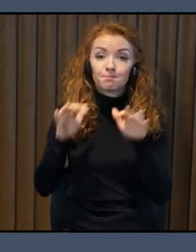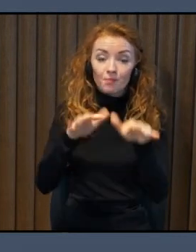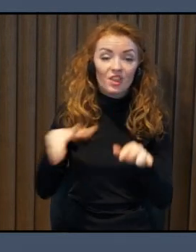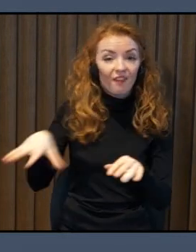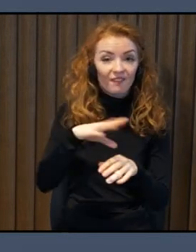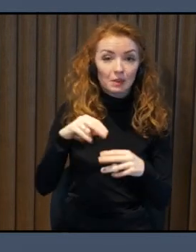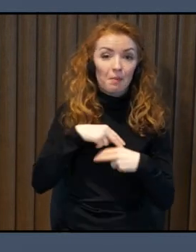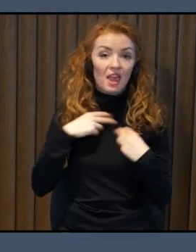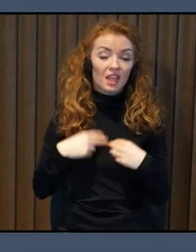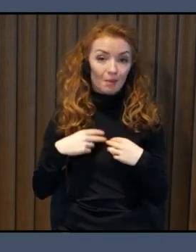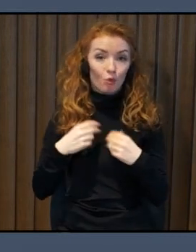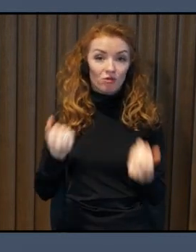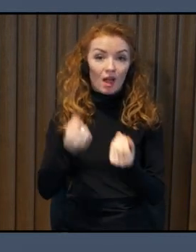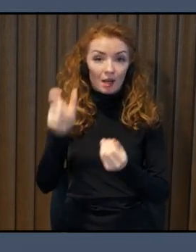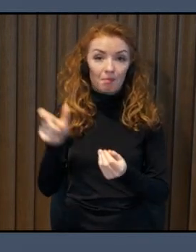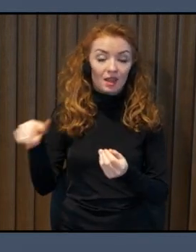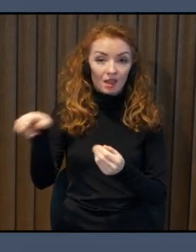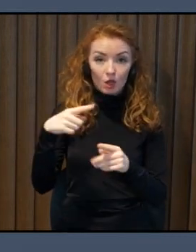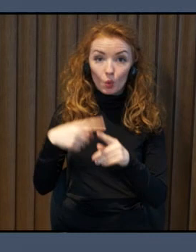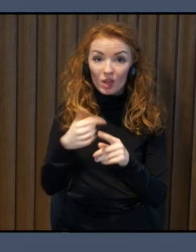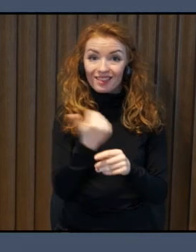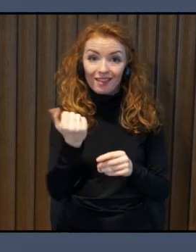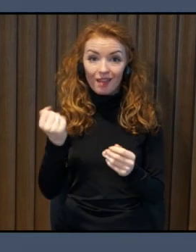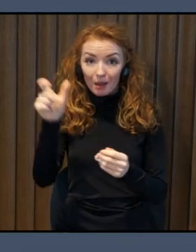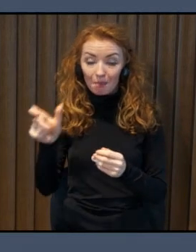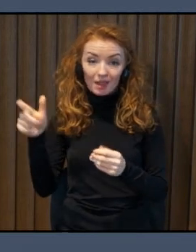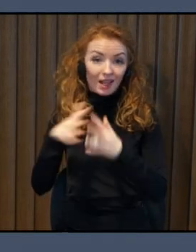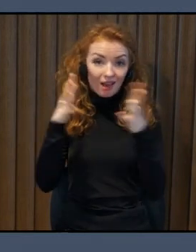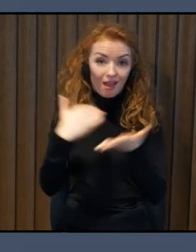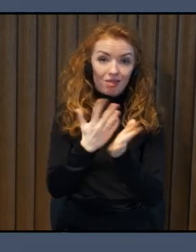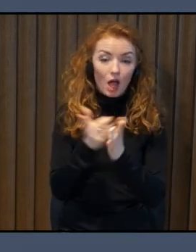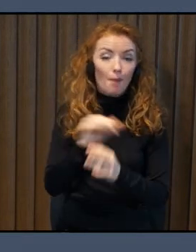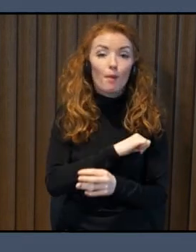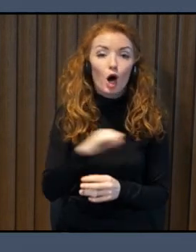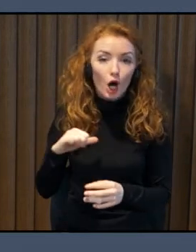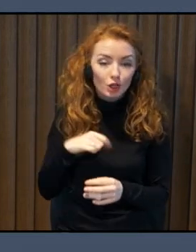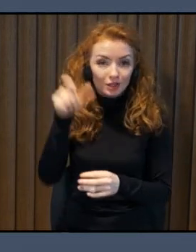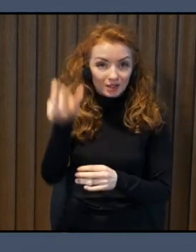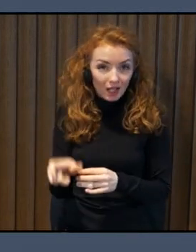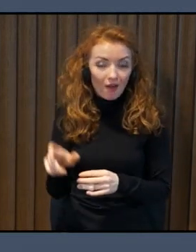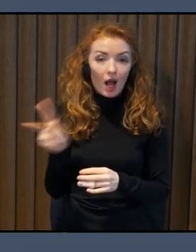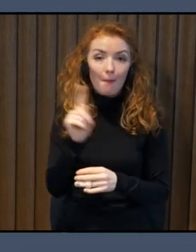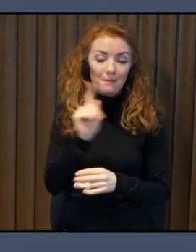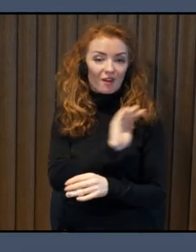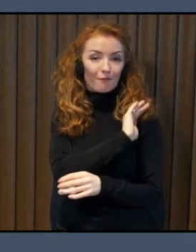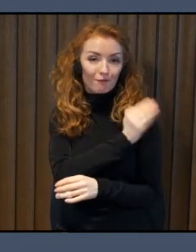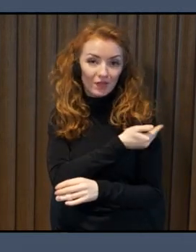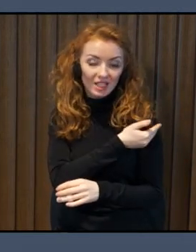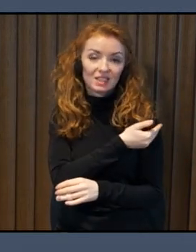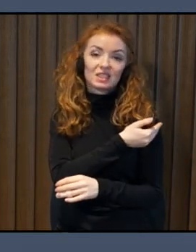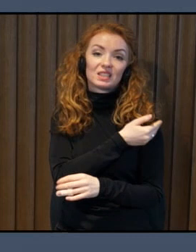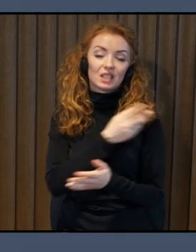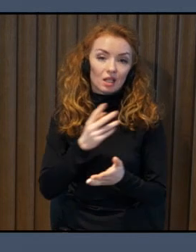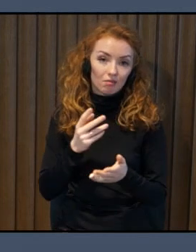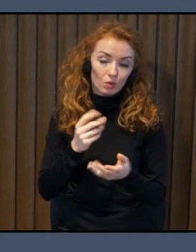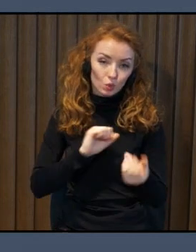And it was clear that employees of all these societies and organizations had to live there. And most of them,